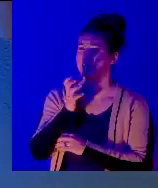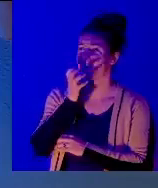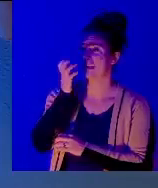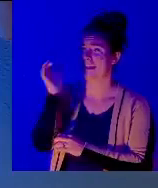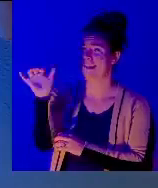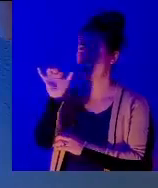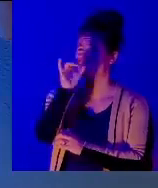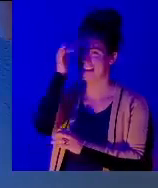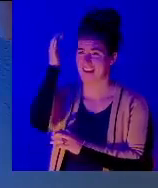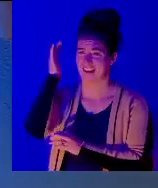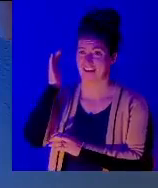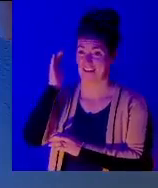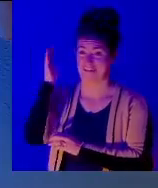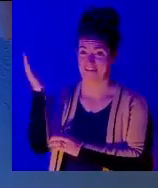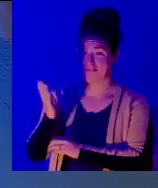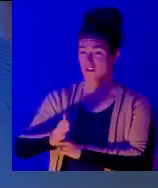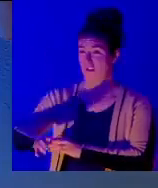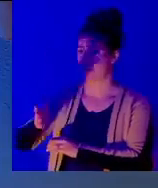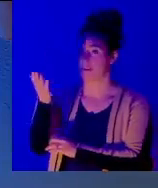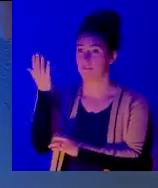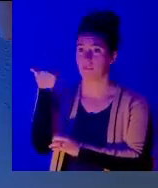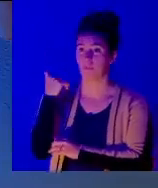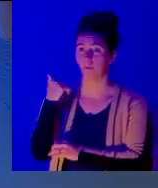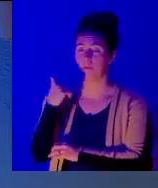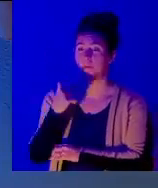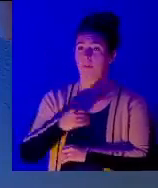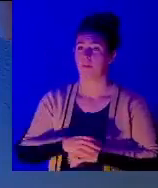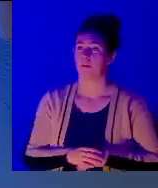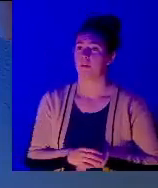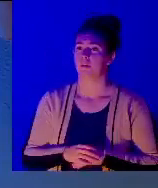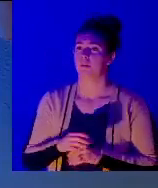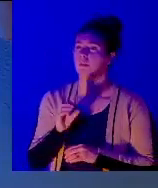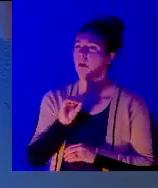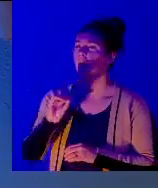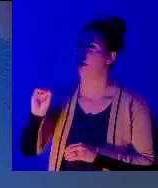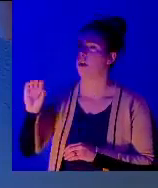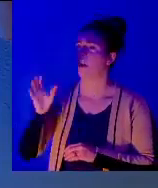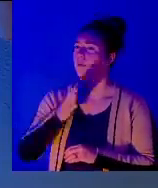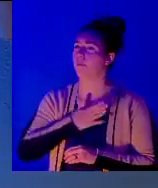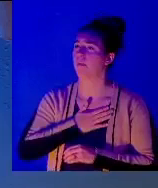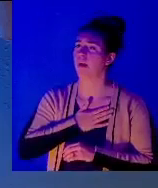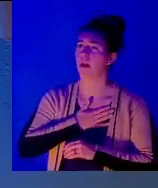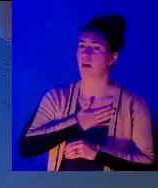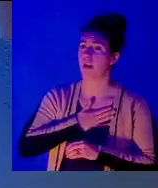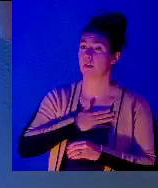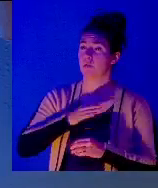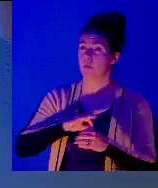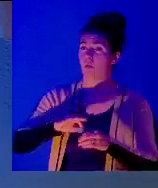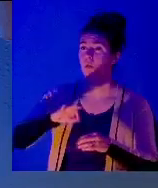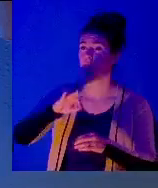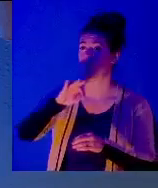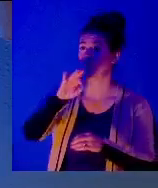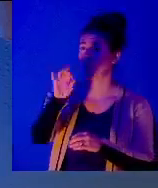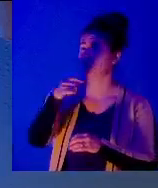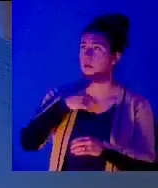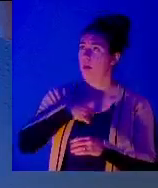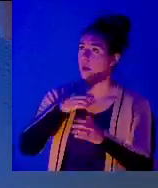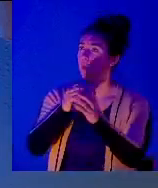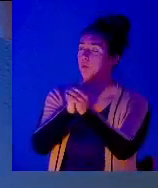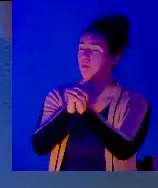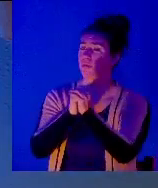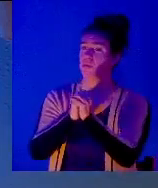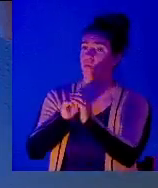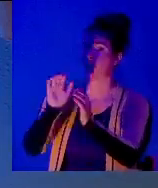name. Sing like never before. Oh my soul.